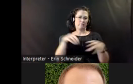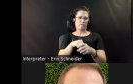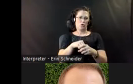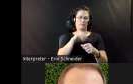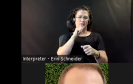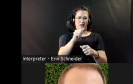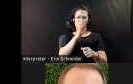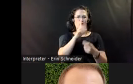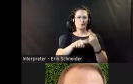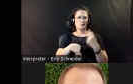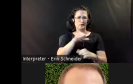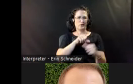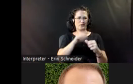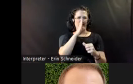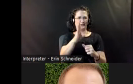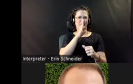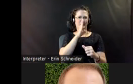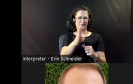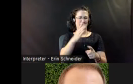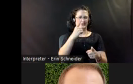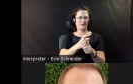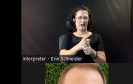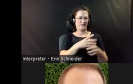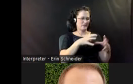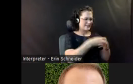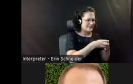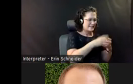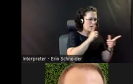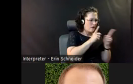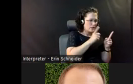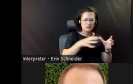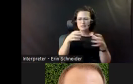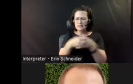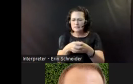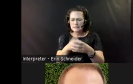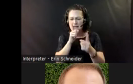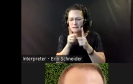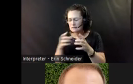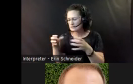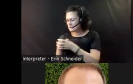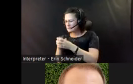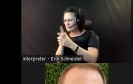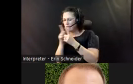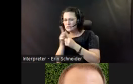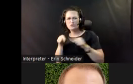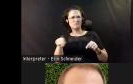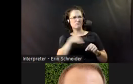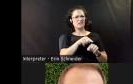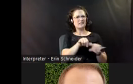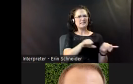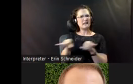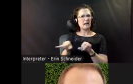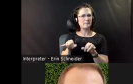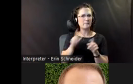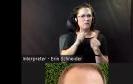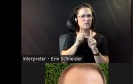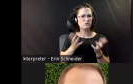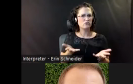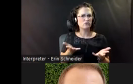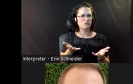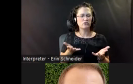other on the IT side. So there's multiple conversations on the same topic with a business partner. Business partners get frustrated. They go around everybody. They